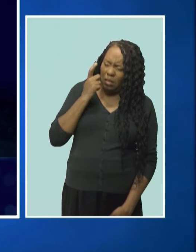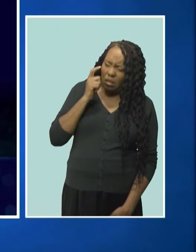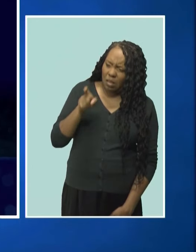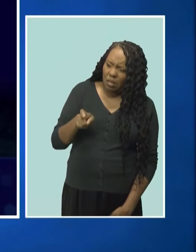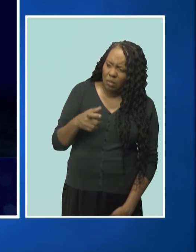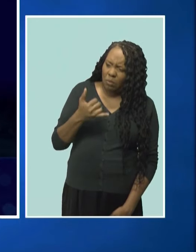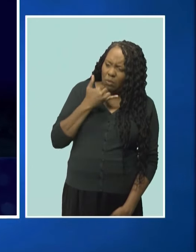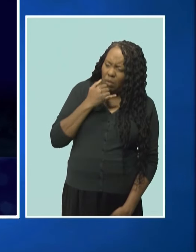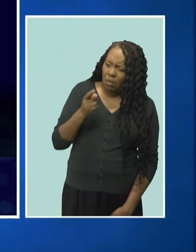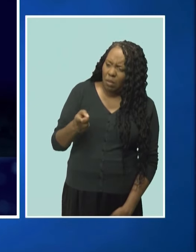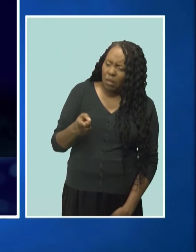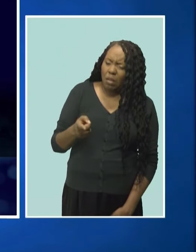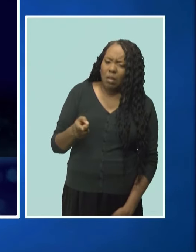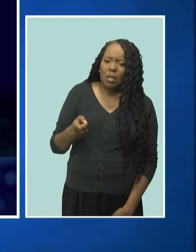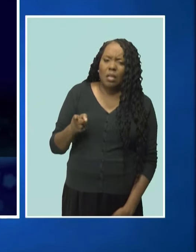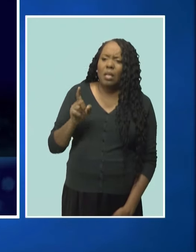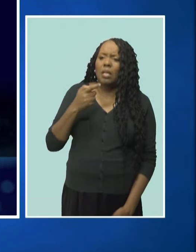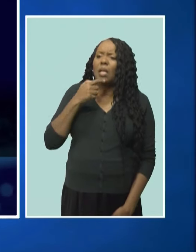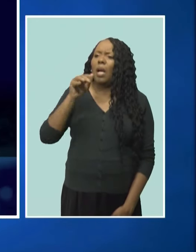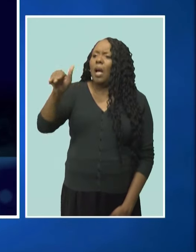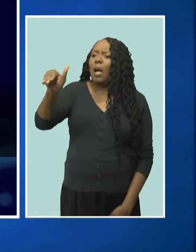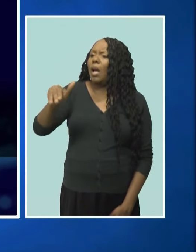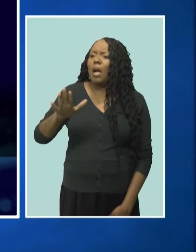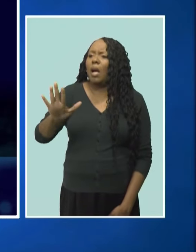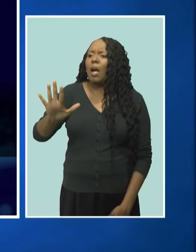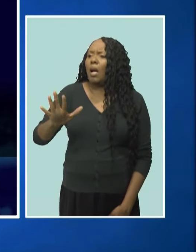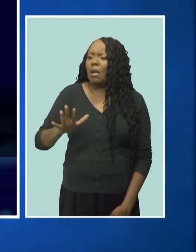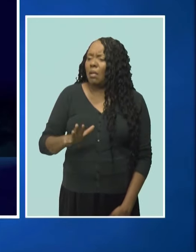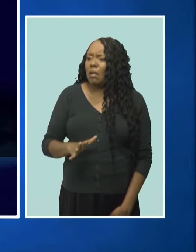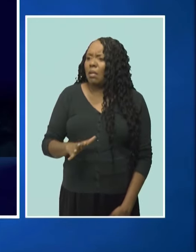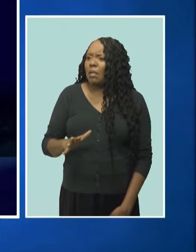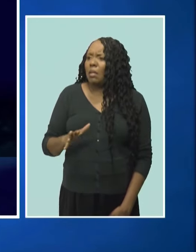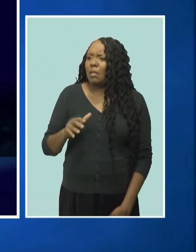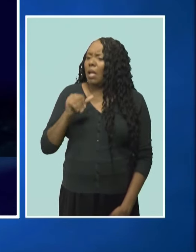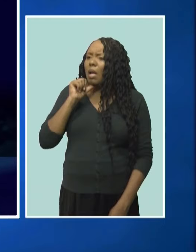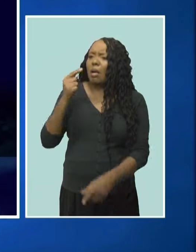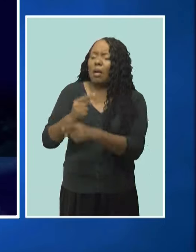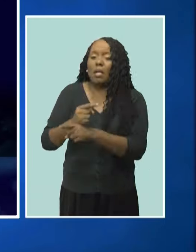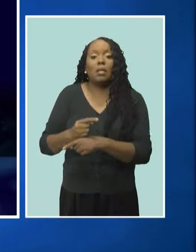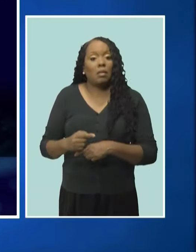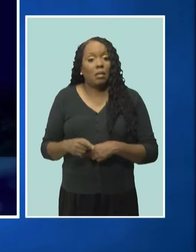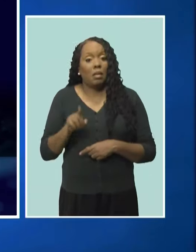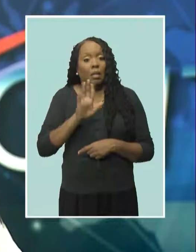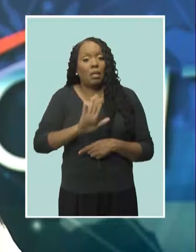all of us to point out and address safety lapses, no matter where we see them.